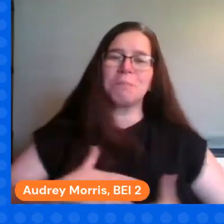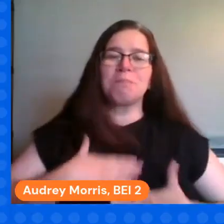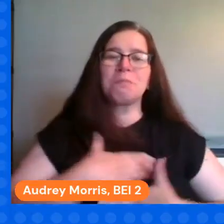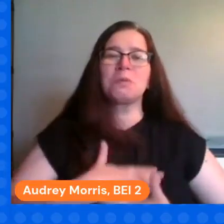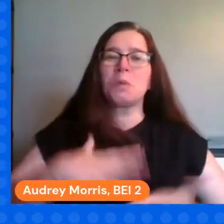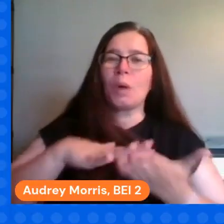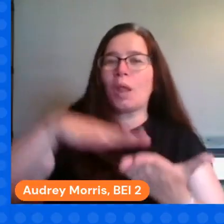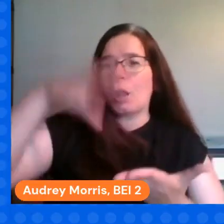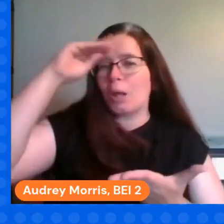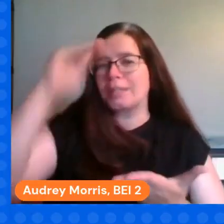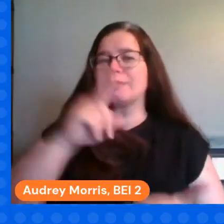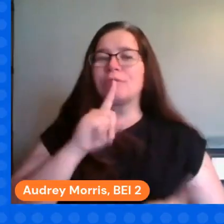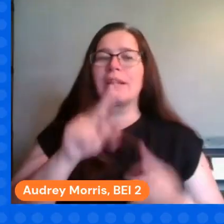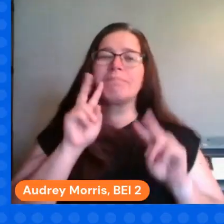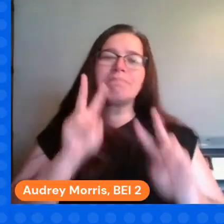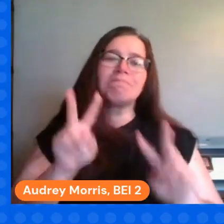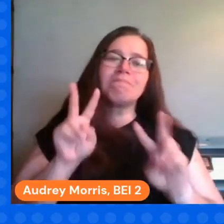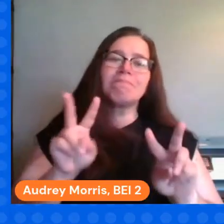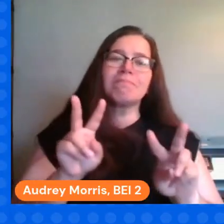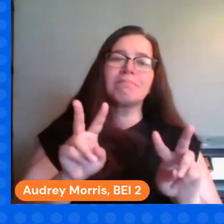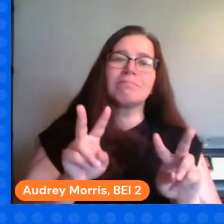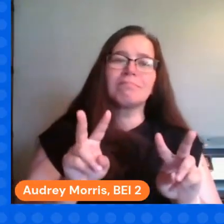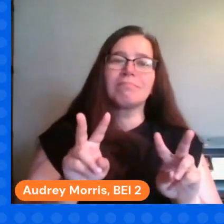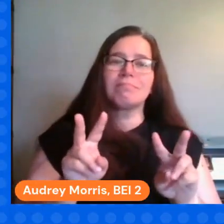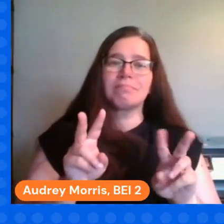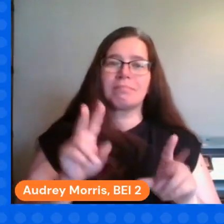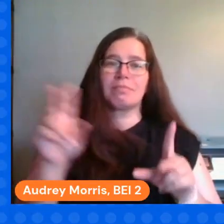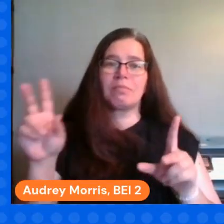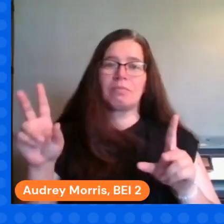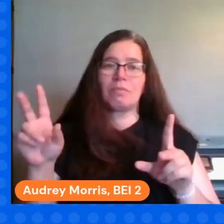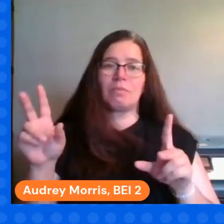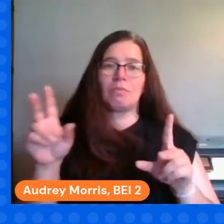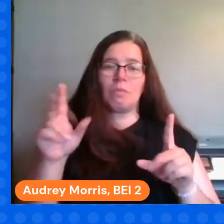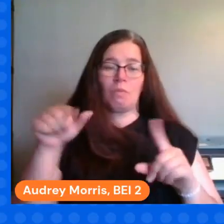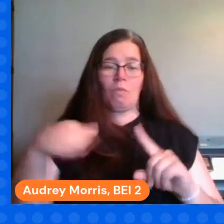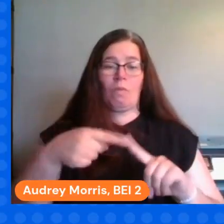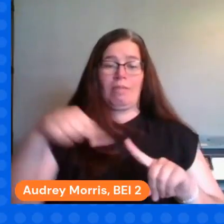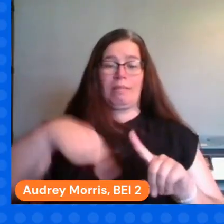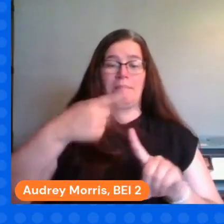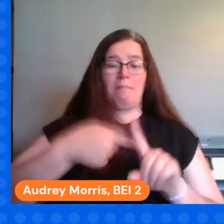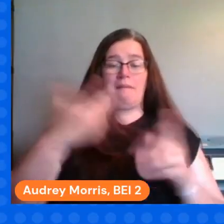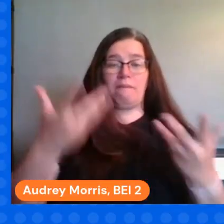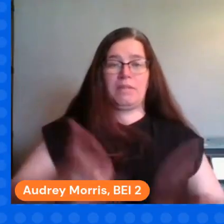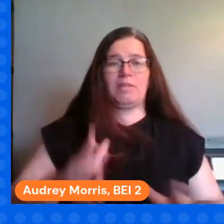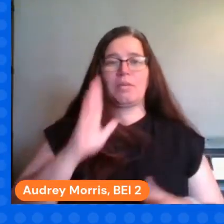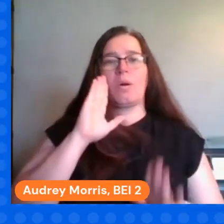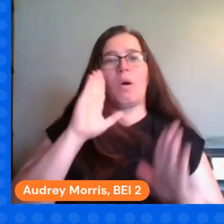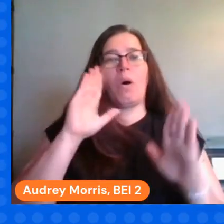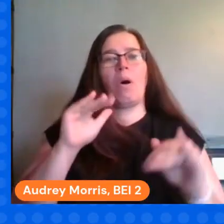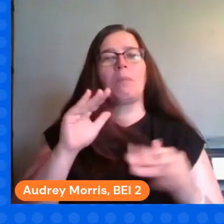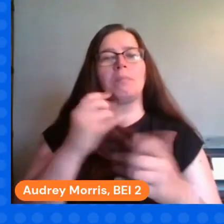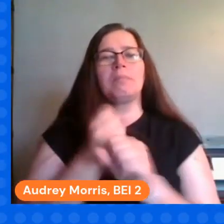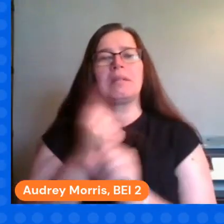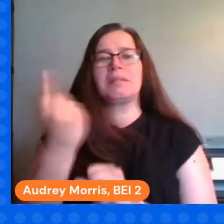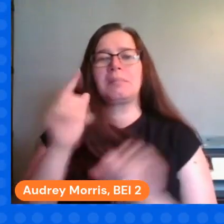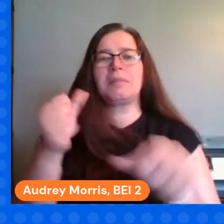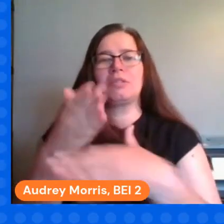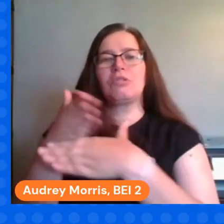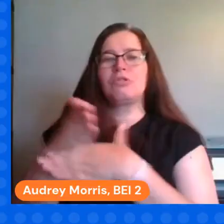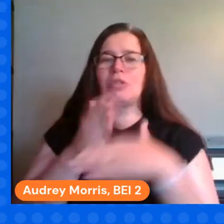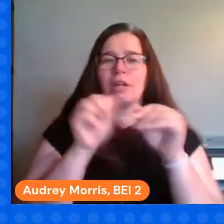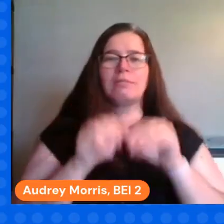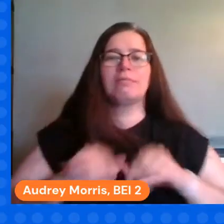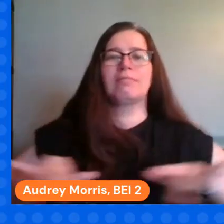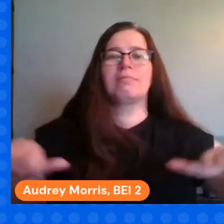to after this month wraps up to make something that we can like share out to the world too about the experience.